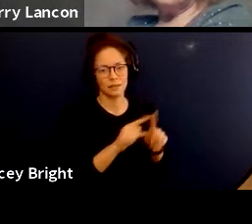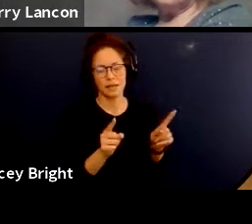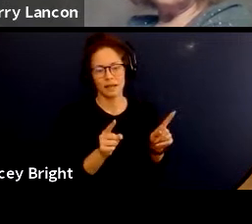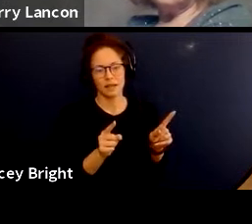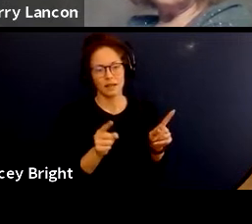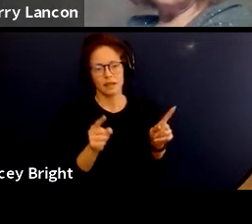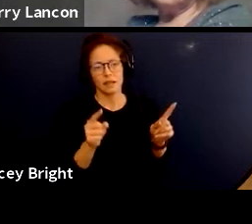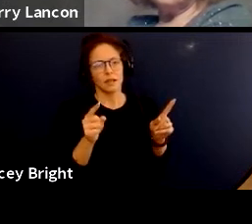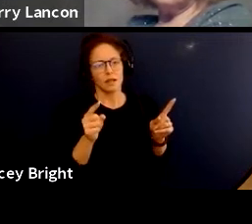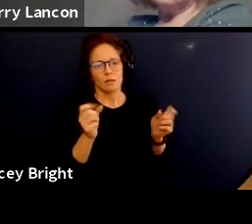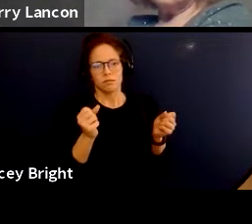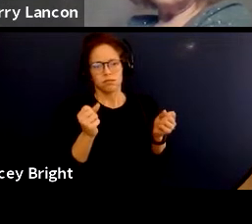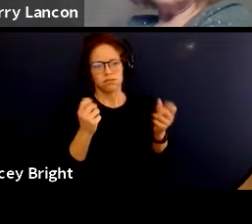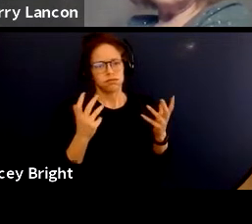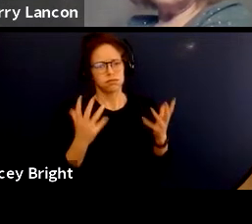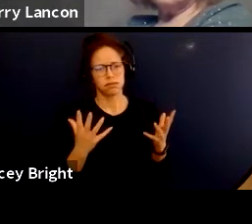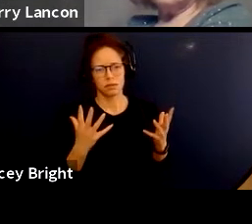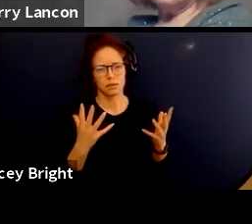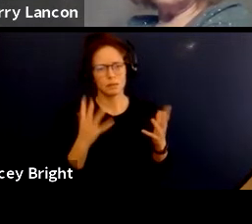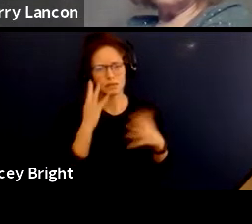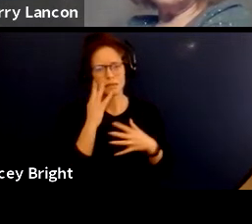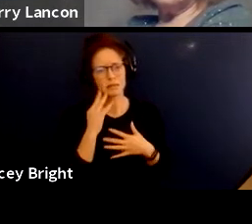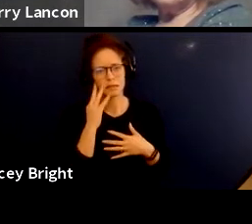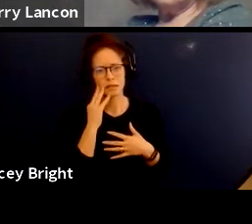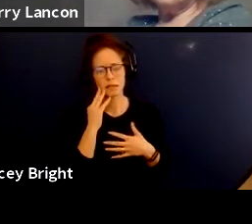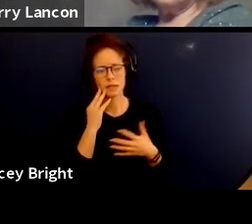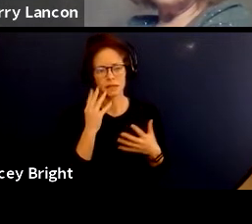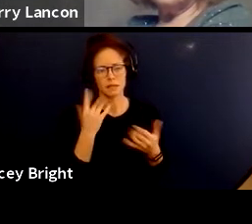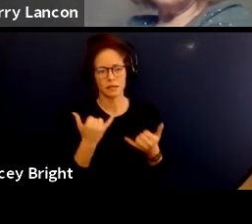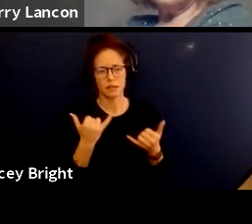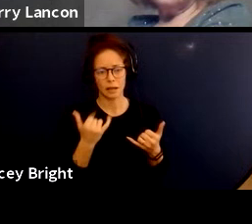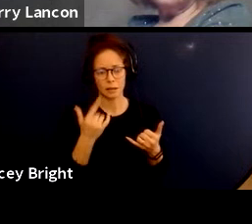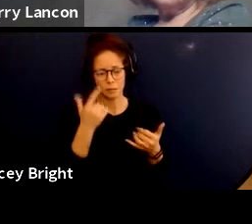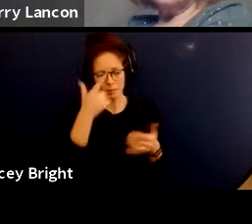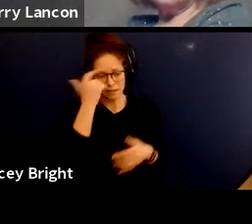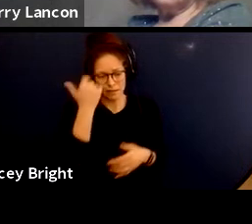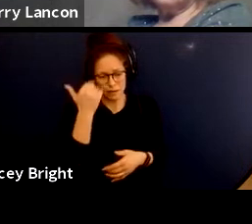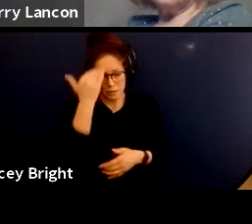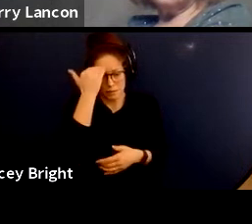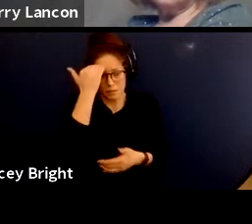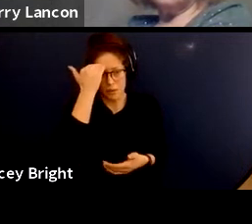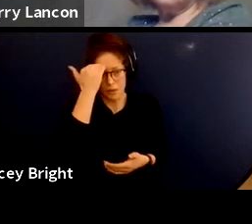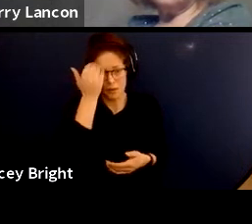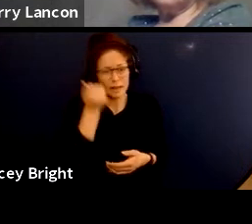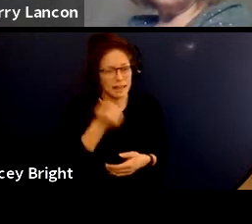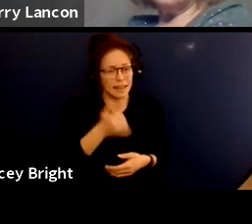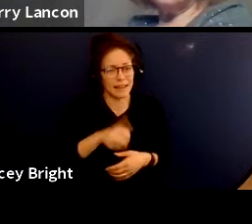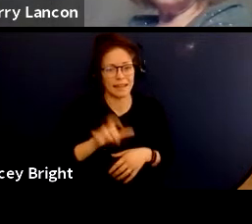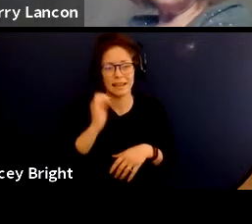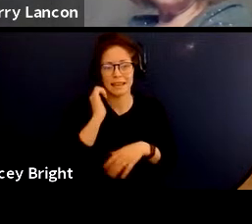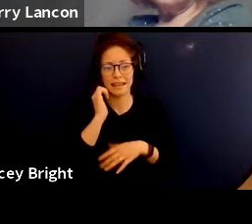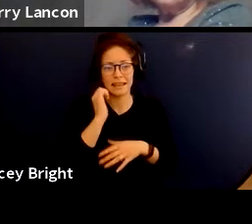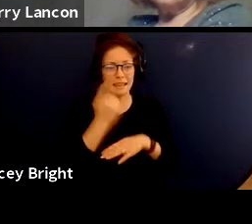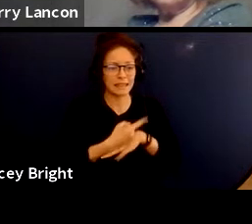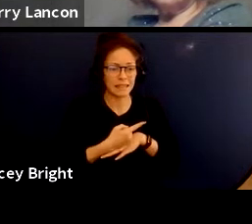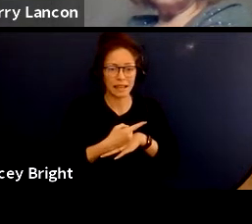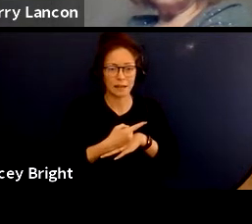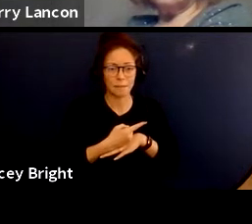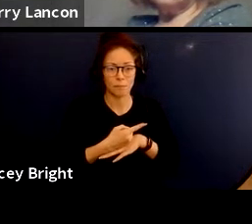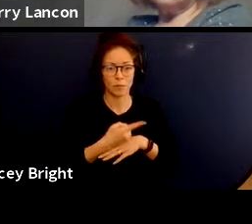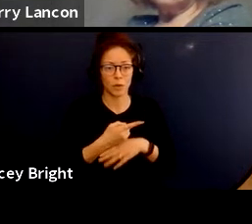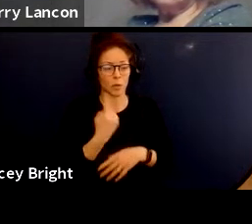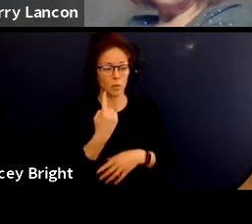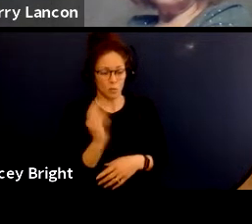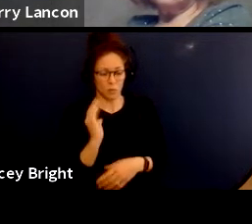toll for those of us that know that any day, one of us could get